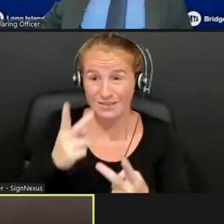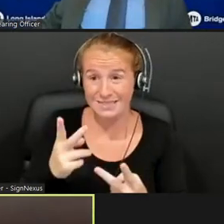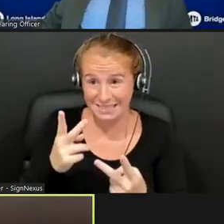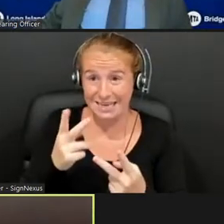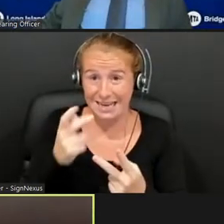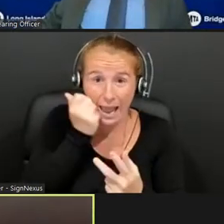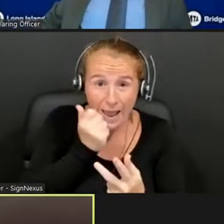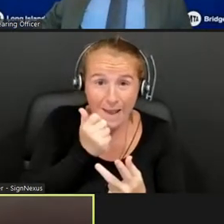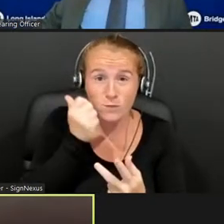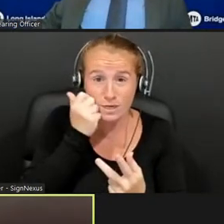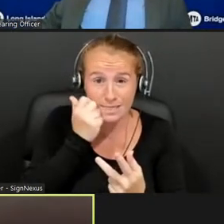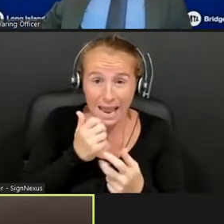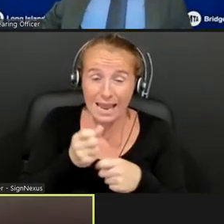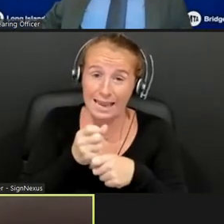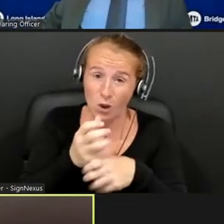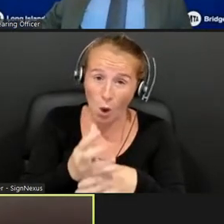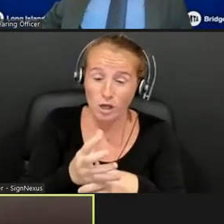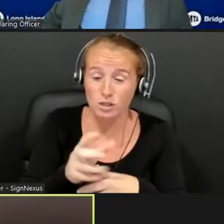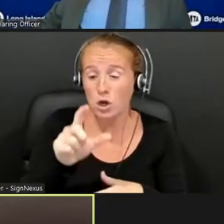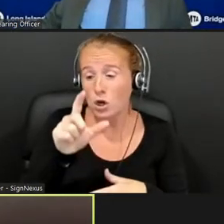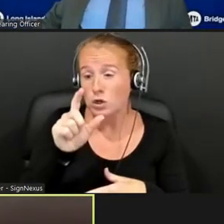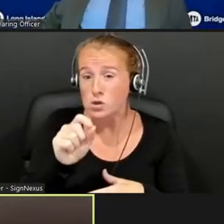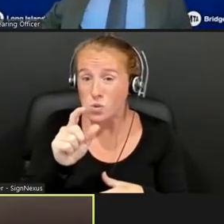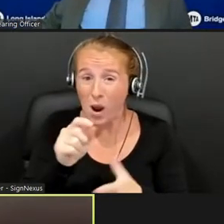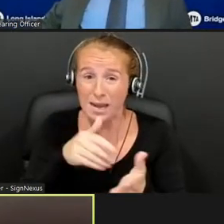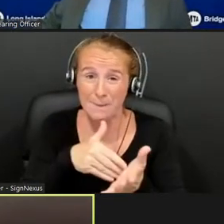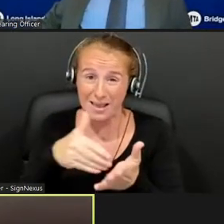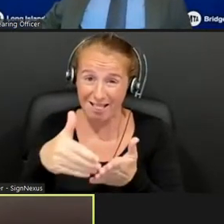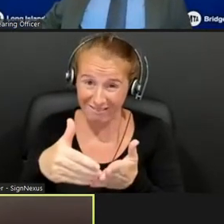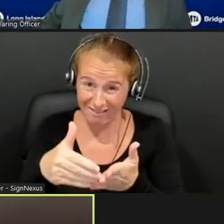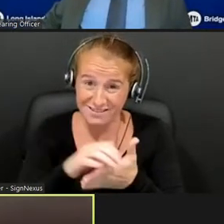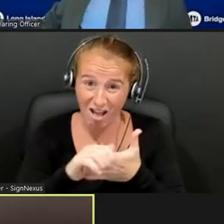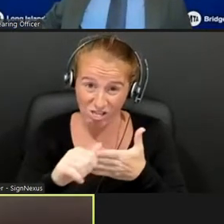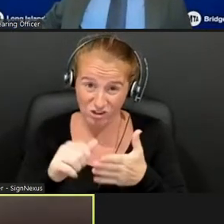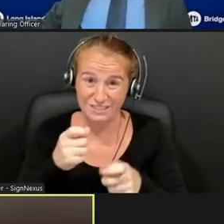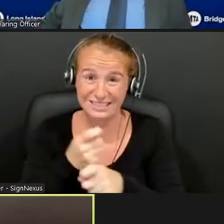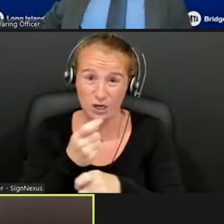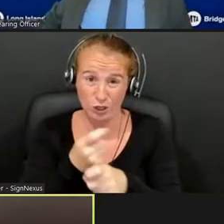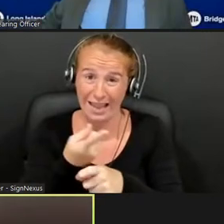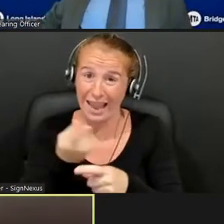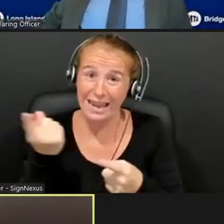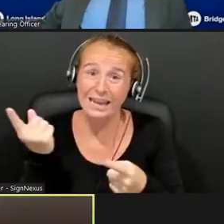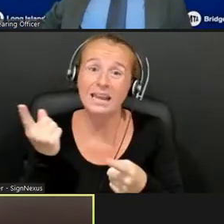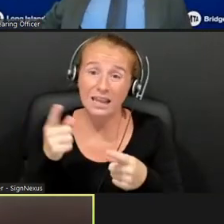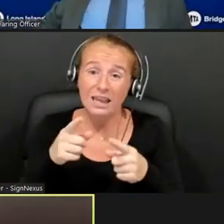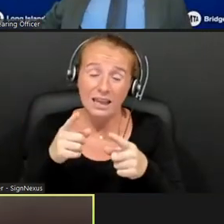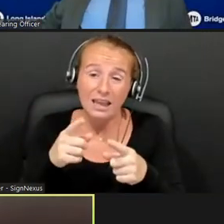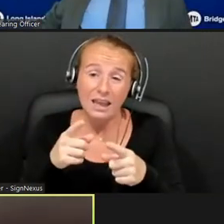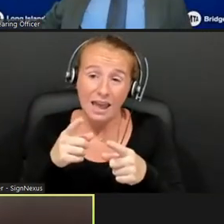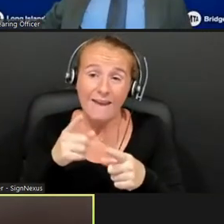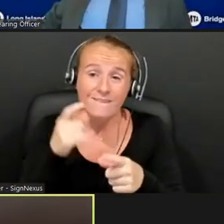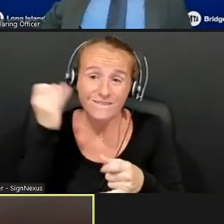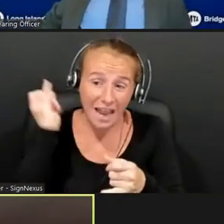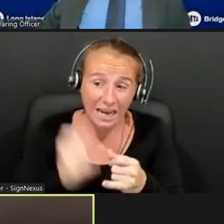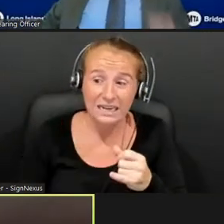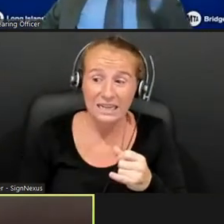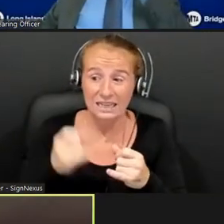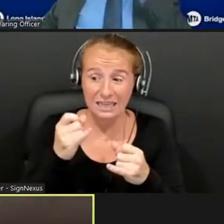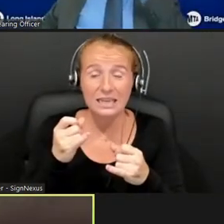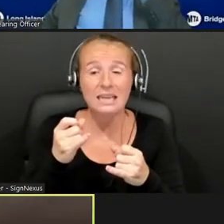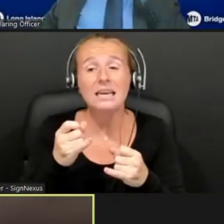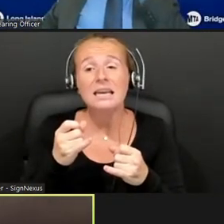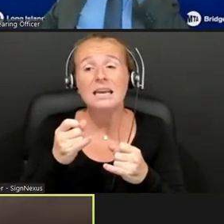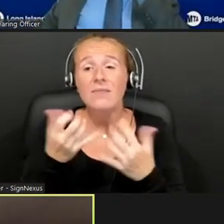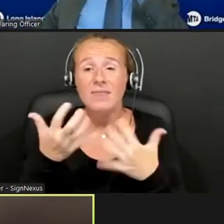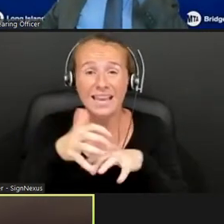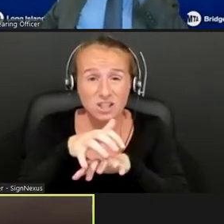caused our economy as much as 20 billion dollars a year and lost productivity Fuel and operating costs finally however the congestion